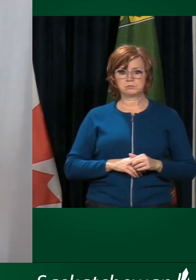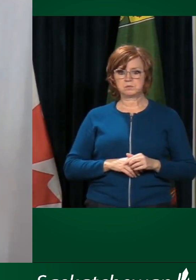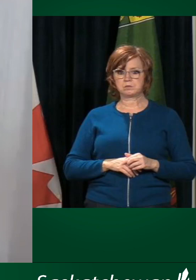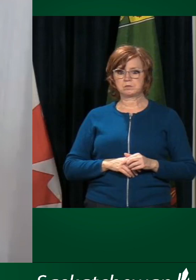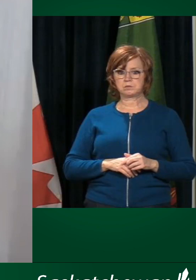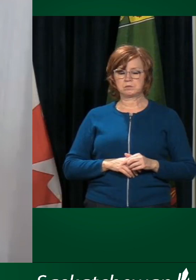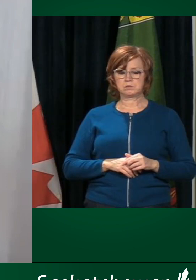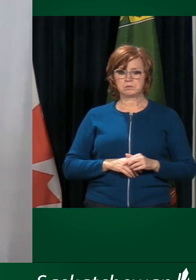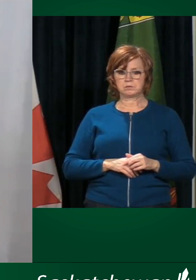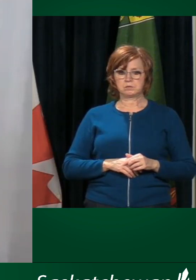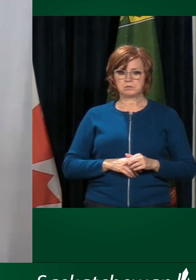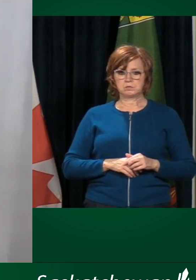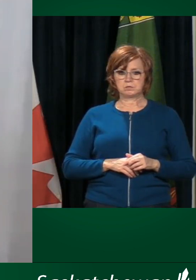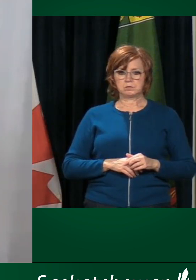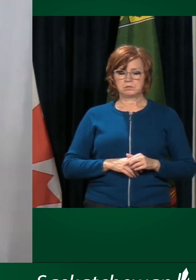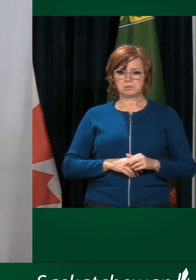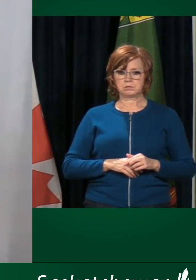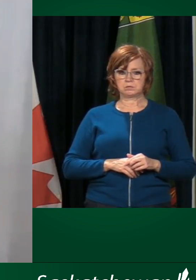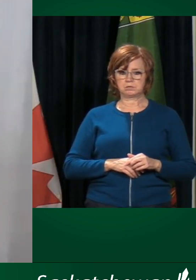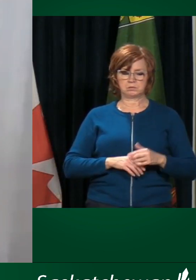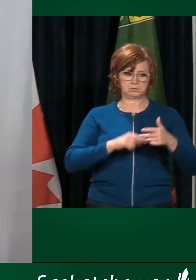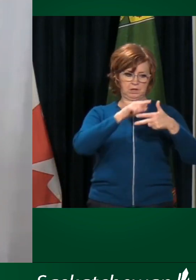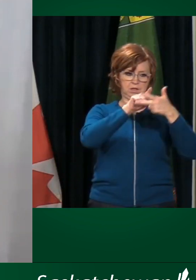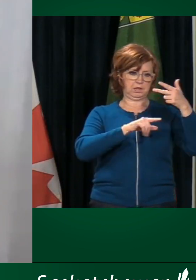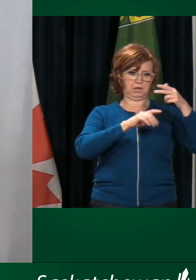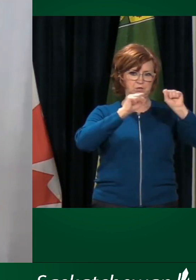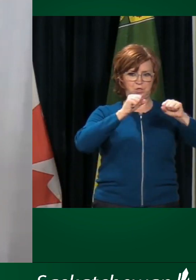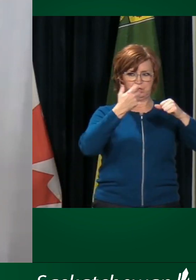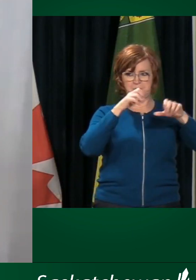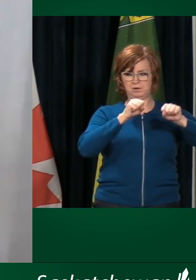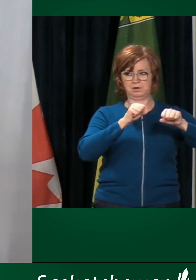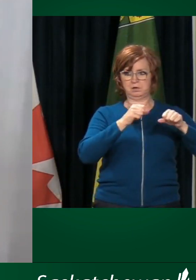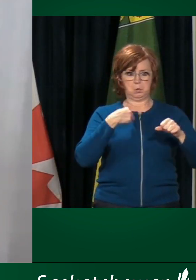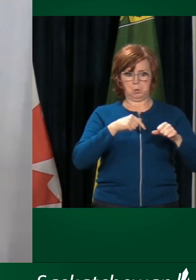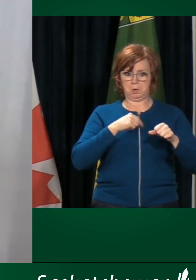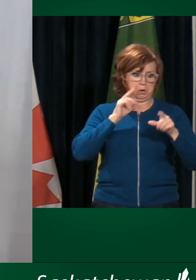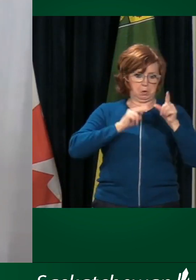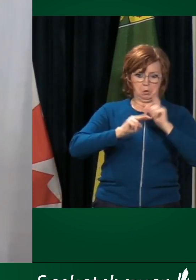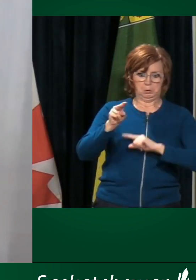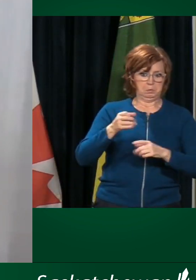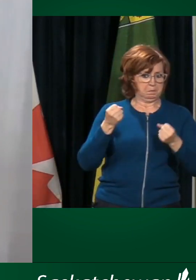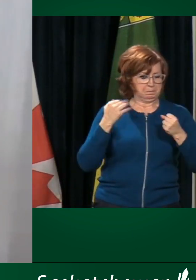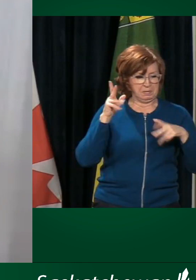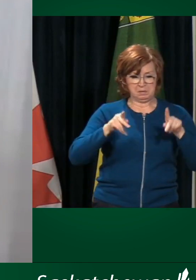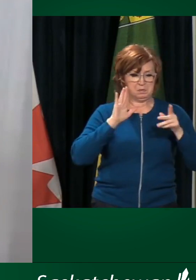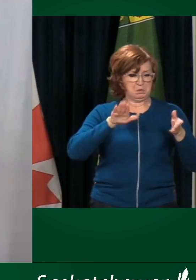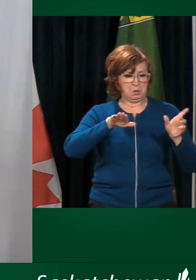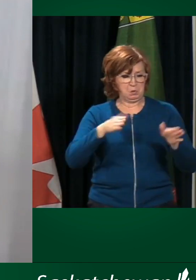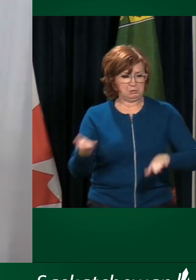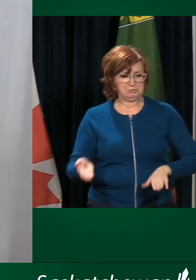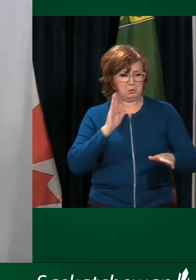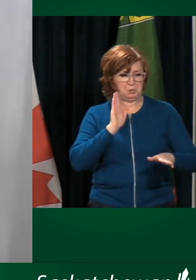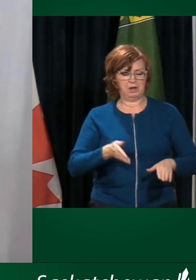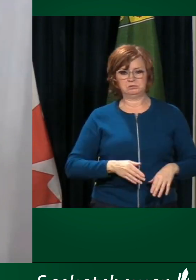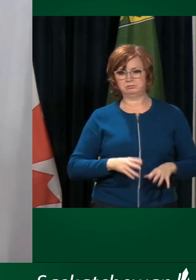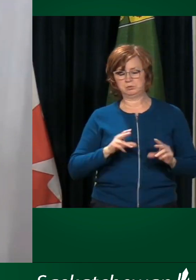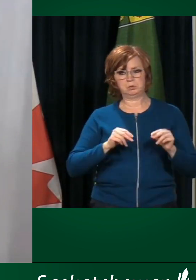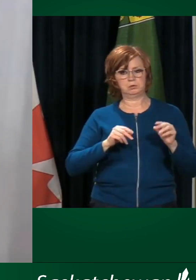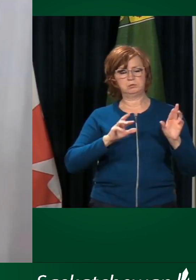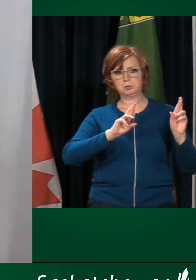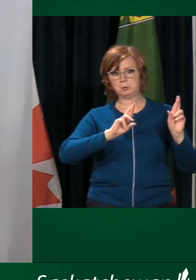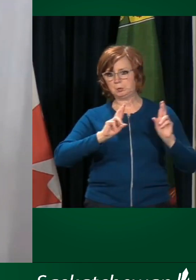And so the purpose of the modeling is not to predict how many people that we think are going to get it or die in the province. It really is